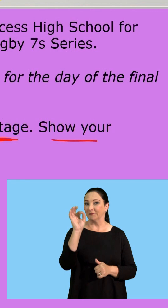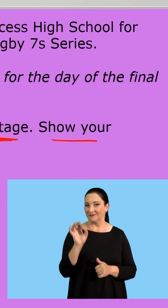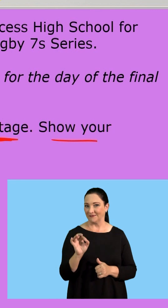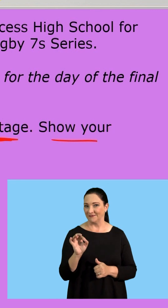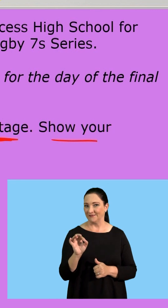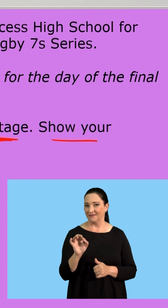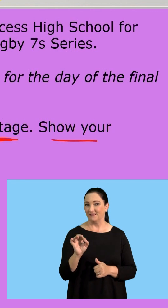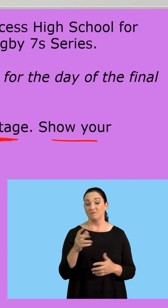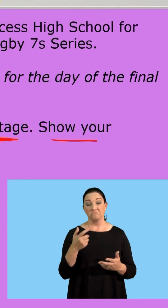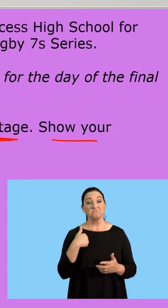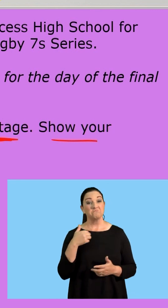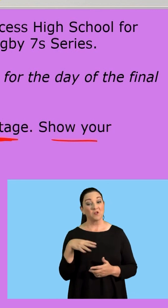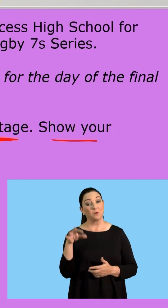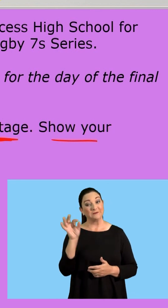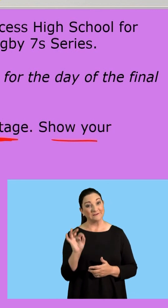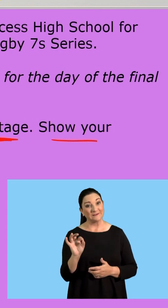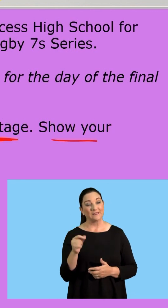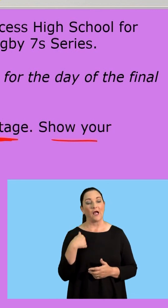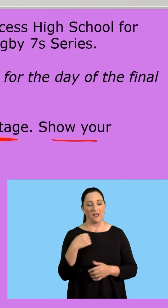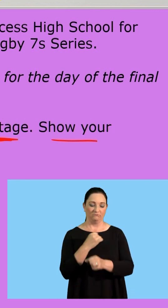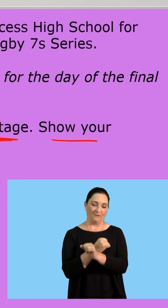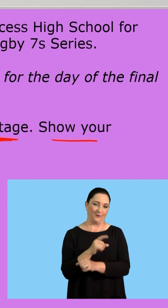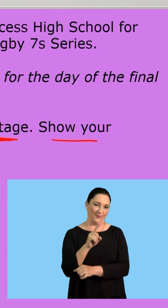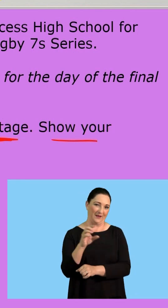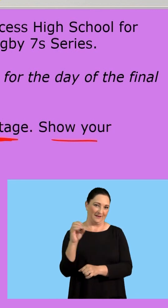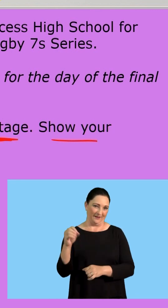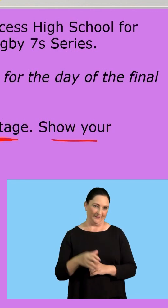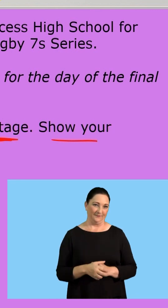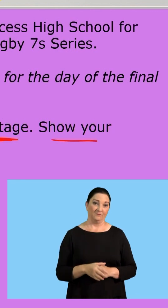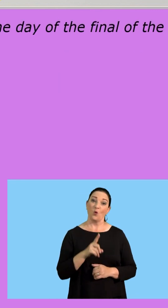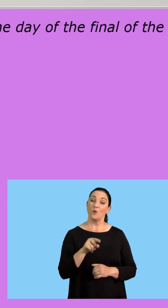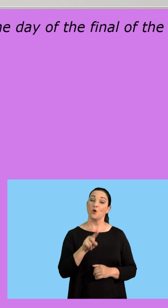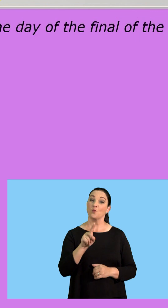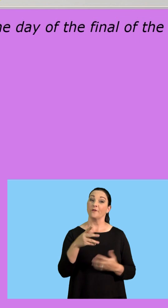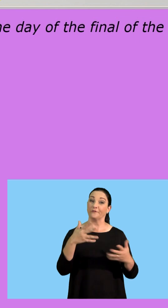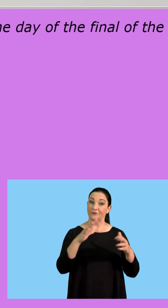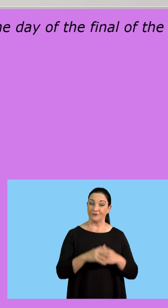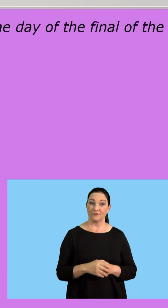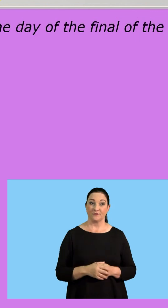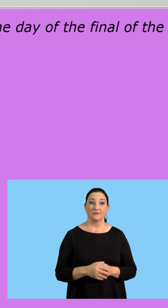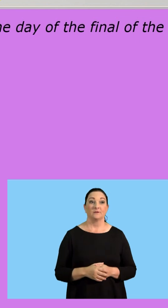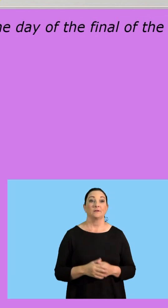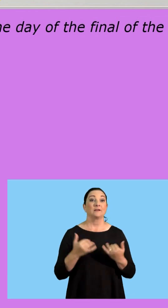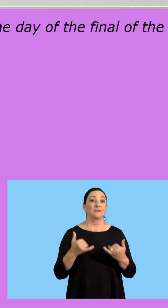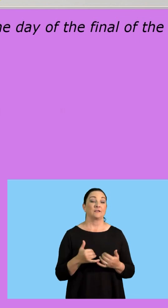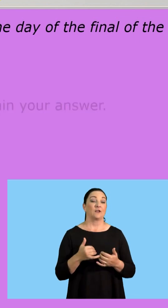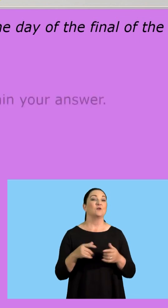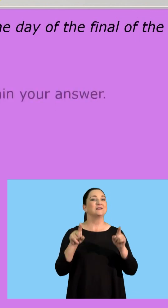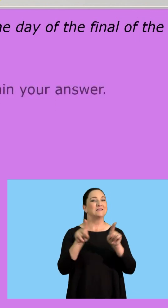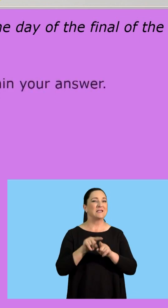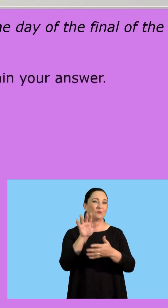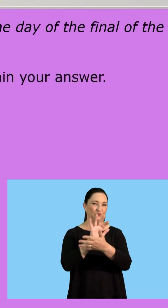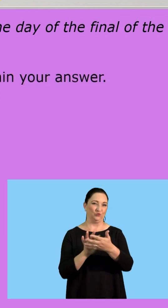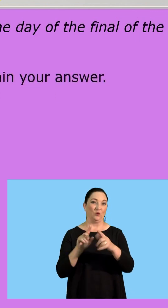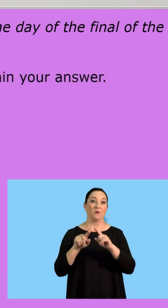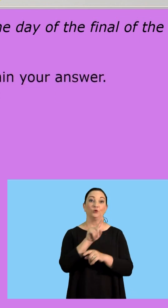percentage form. What do I do when I want a percentage? I multiply by 100. That's question 1.1. So here's the same scenario. Let's